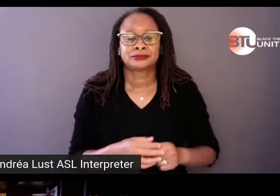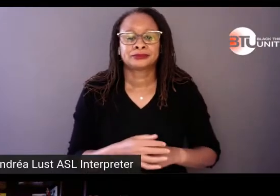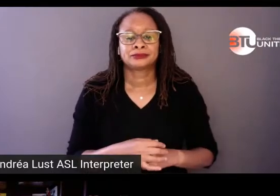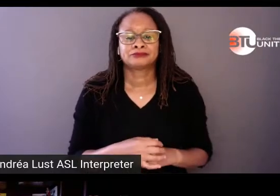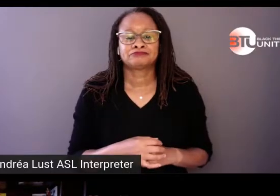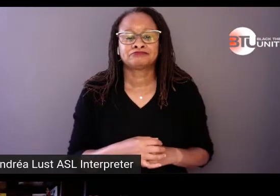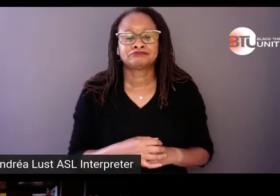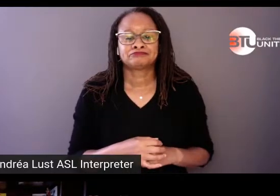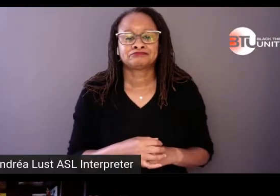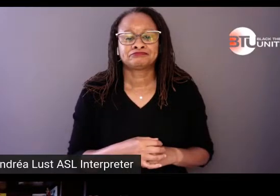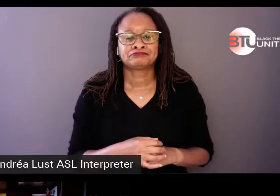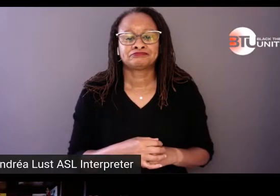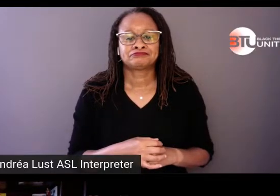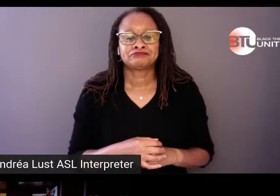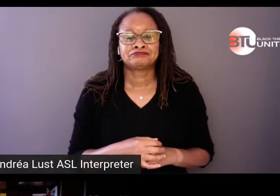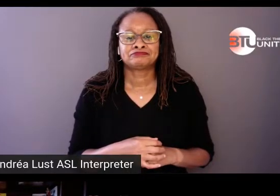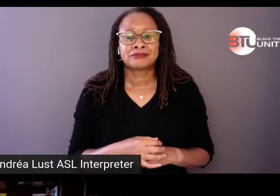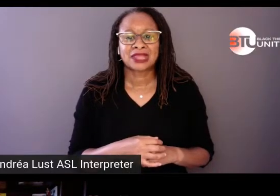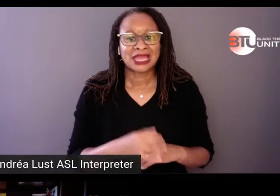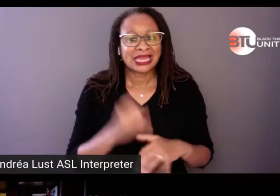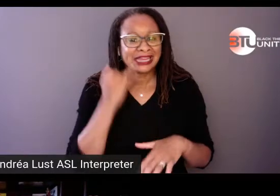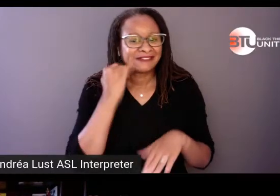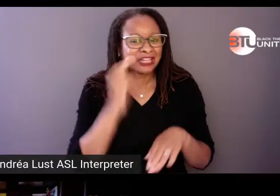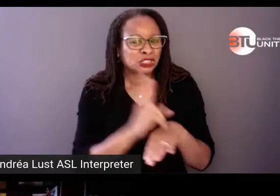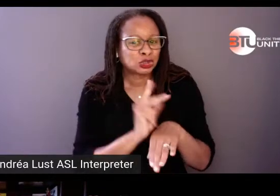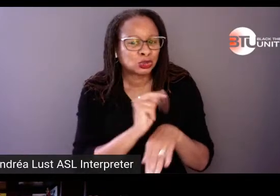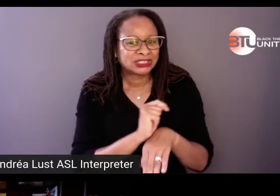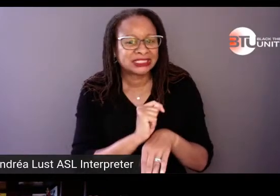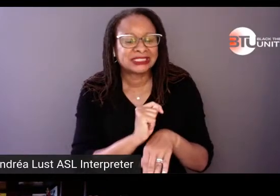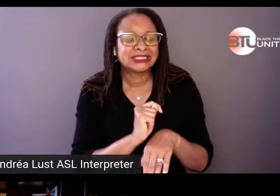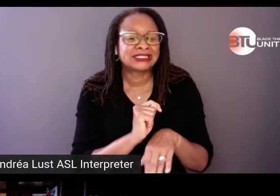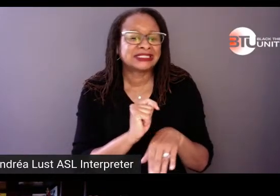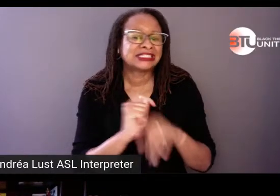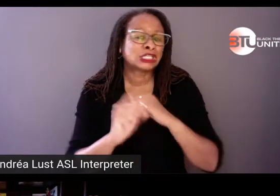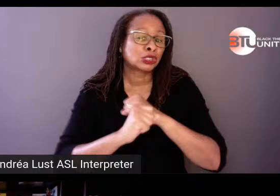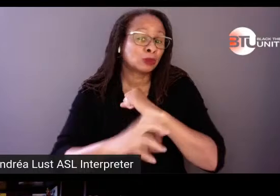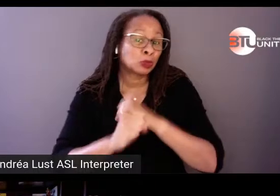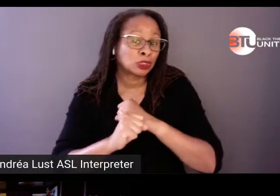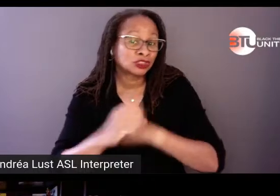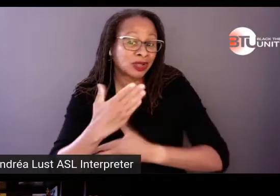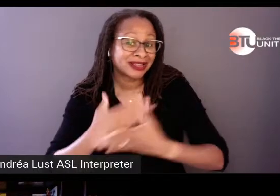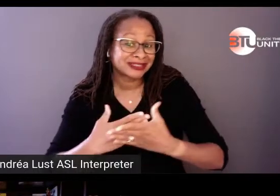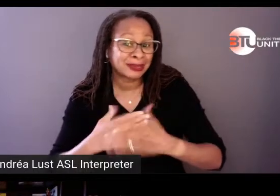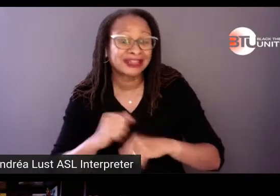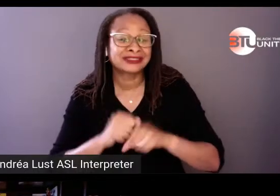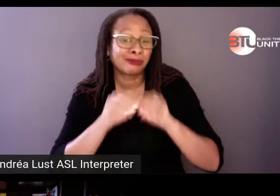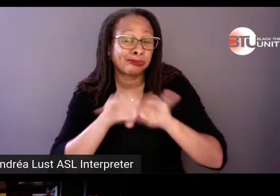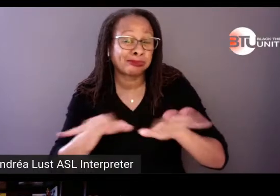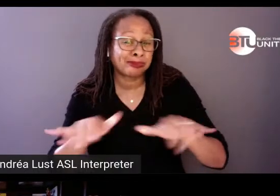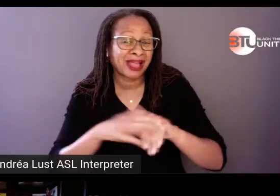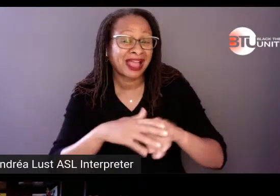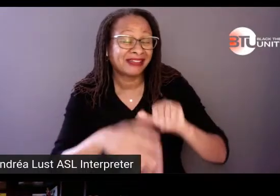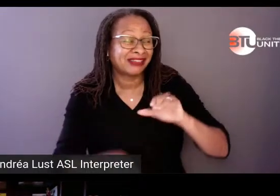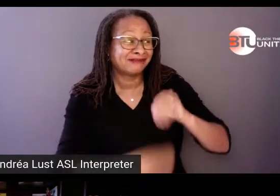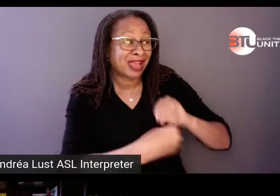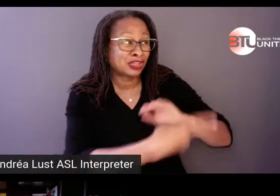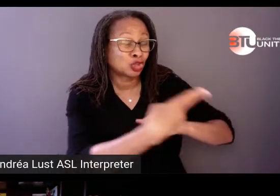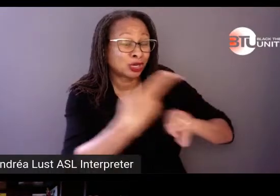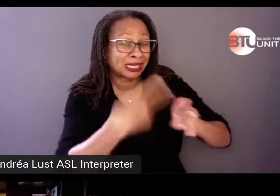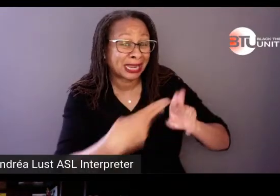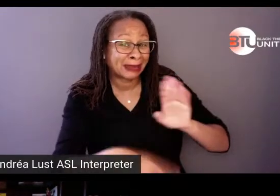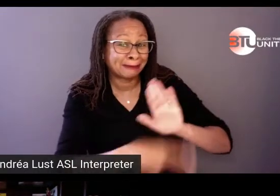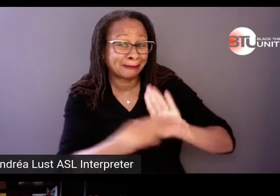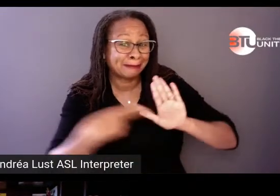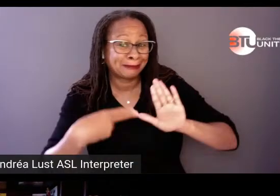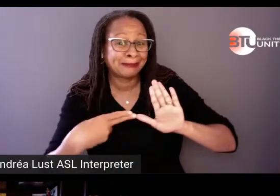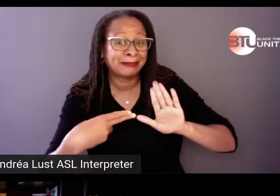To the extent they use it commercially and attribute, and put your name on it